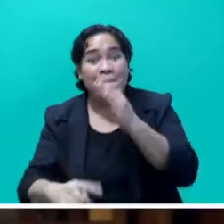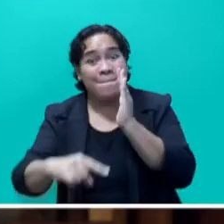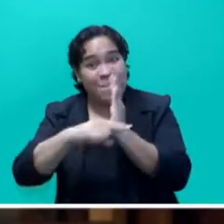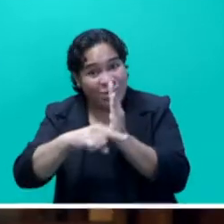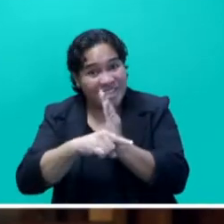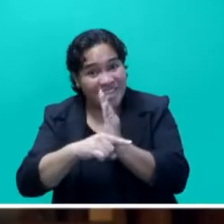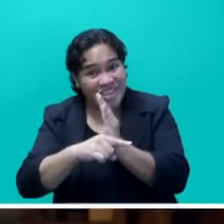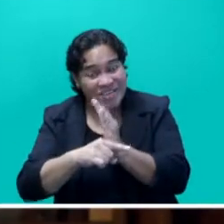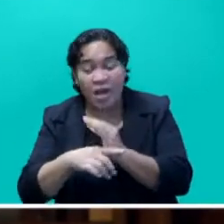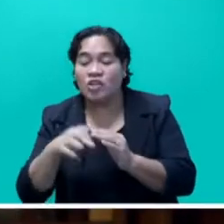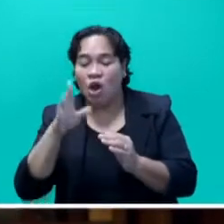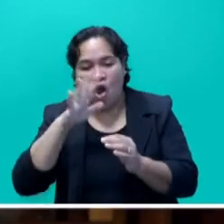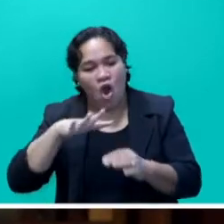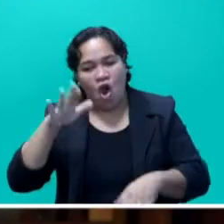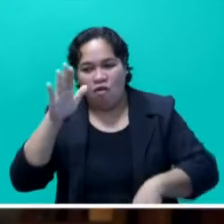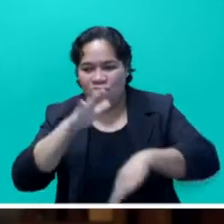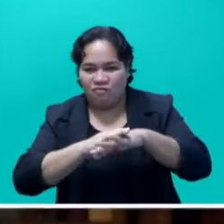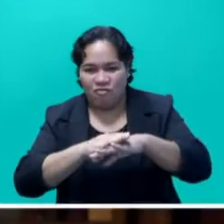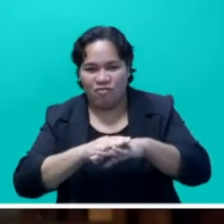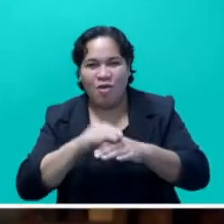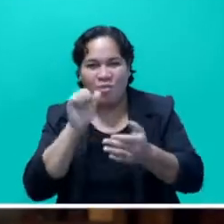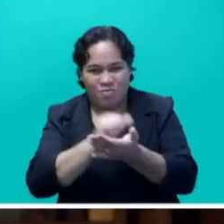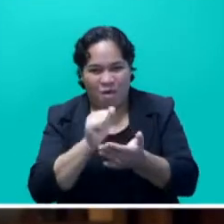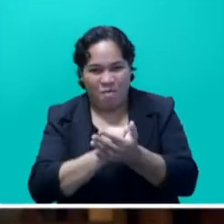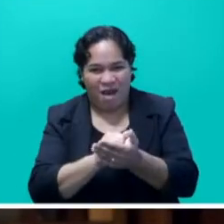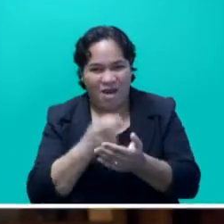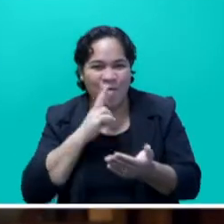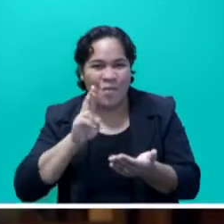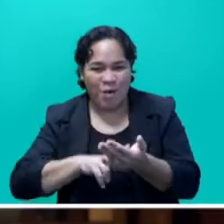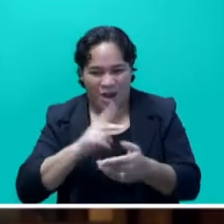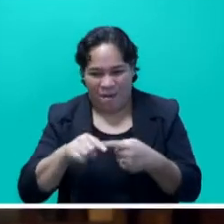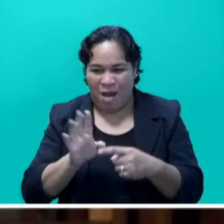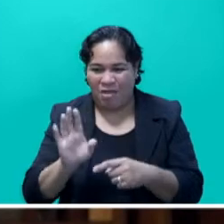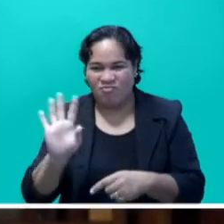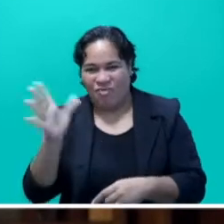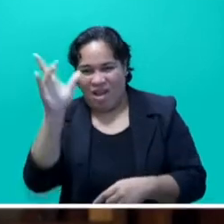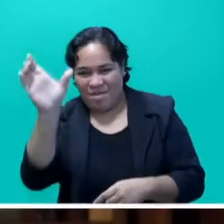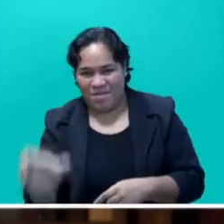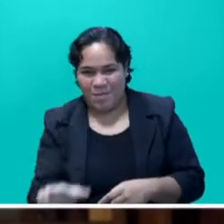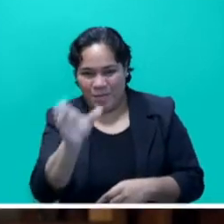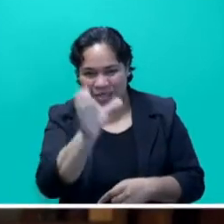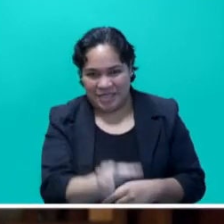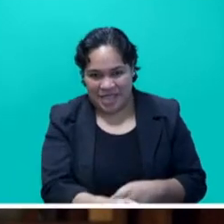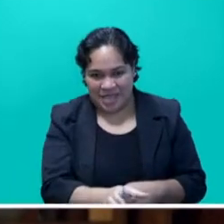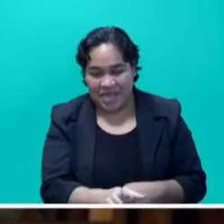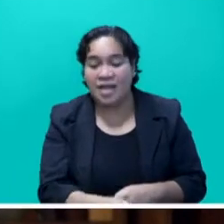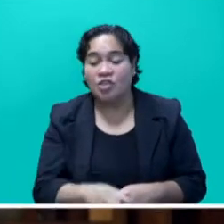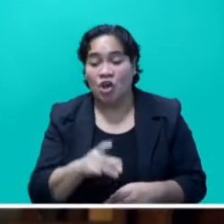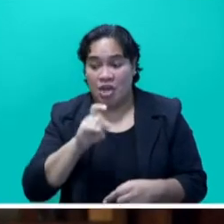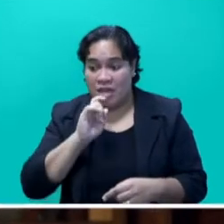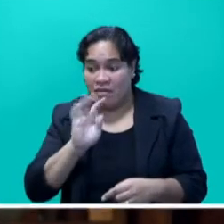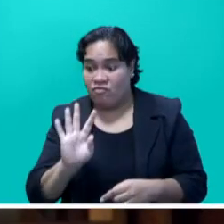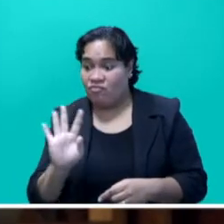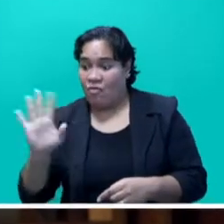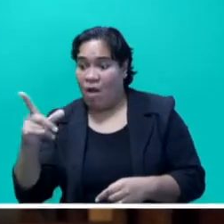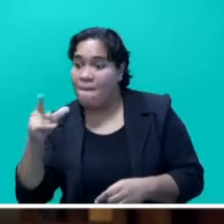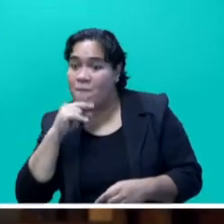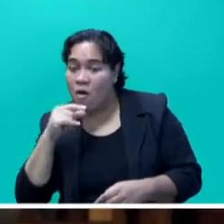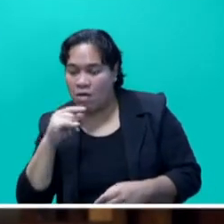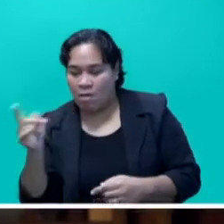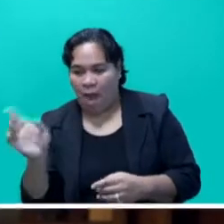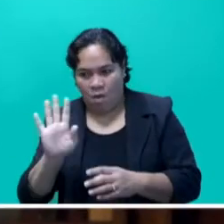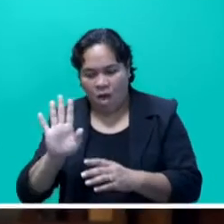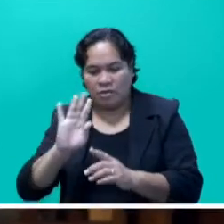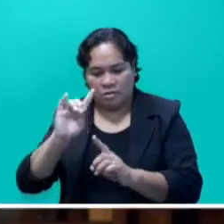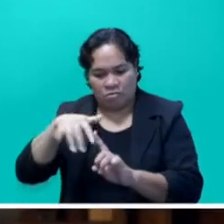will provide a wholesome report of the financial ability of a person. And that will also take into consideration